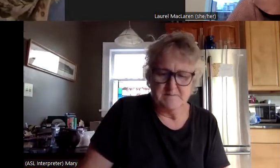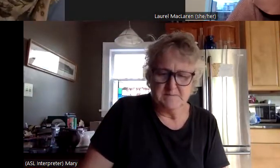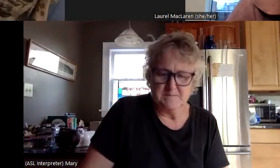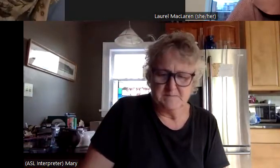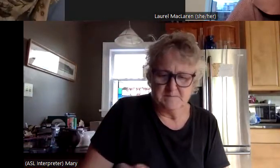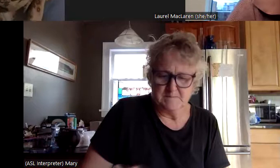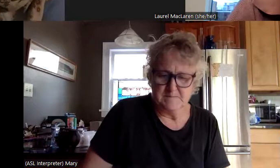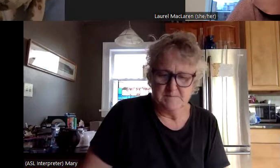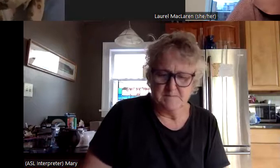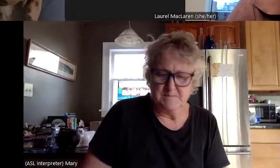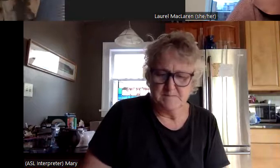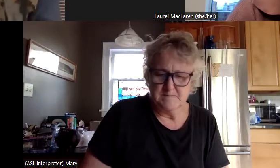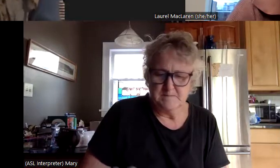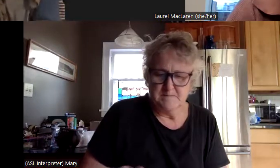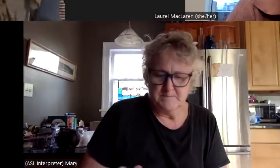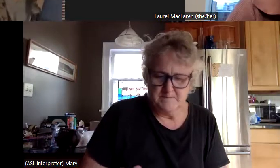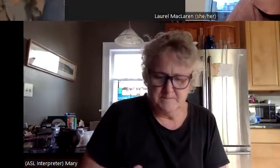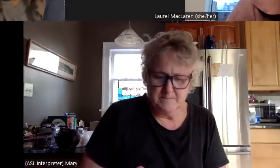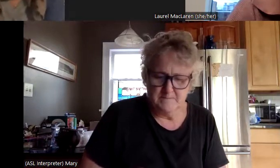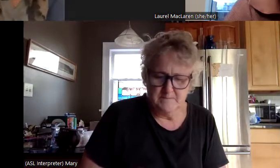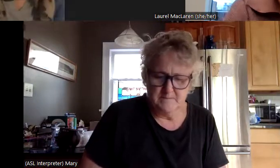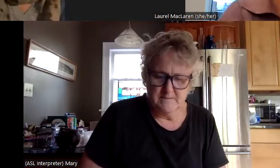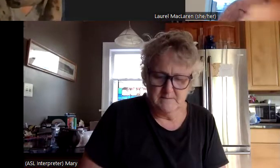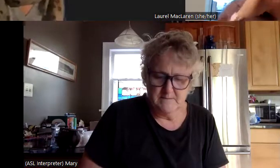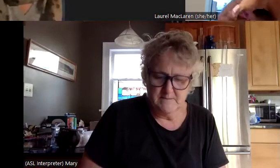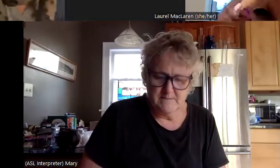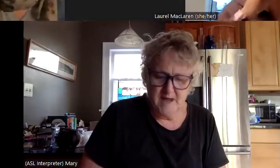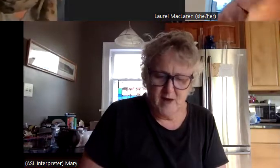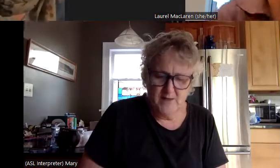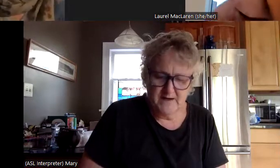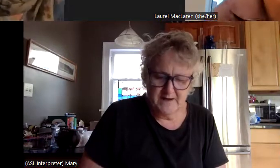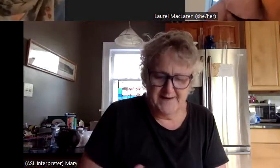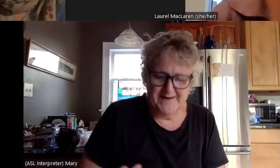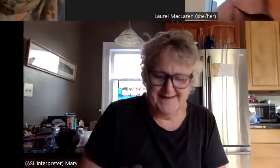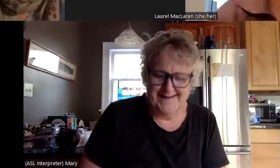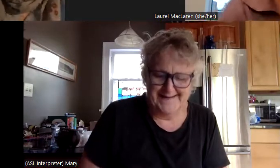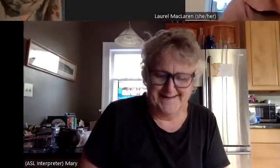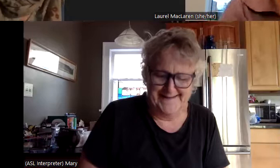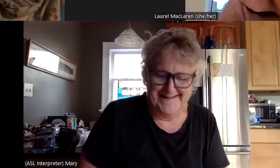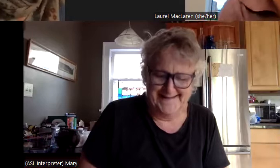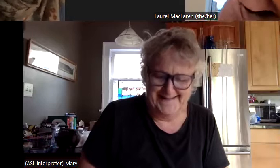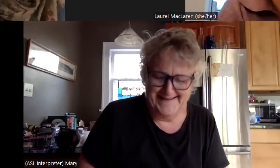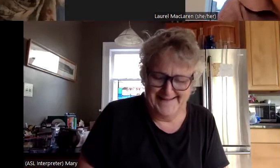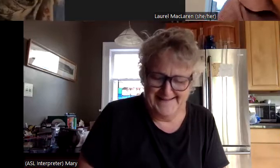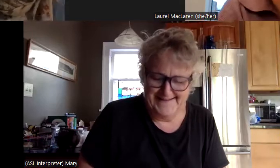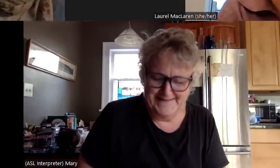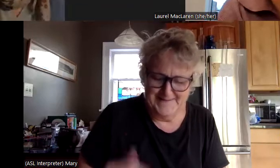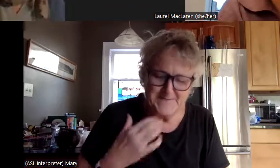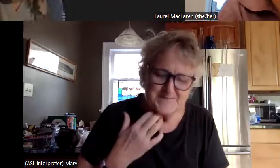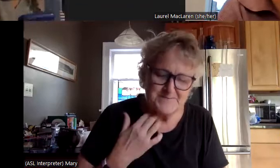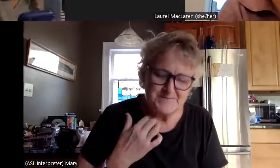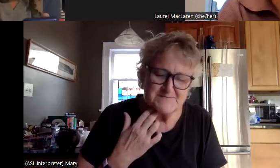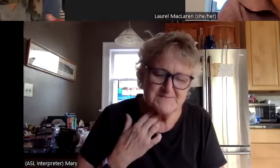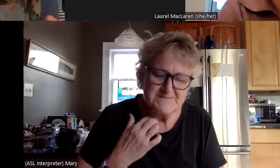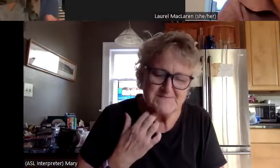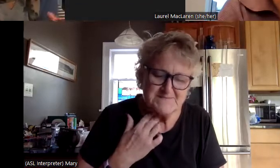Ripplebrook, and we found this adorable garter snake, and Oh my god. well, we hung out with it for a little